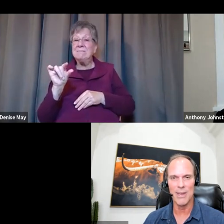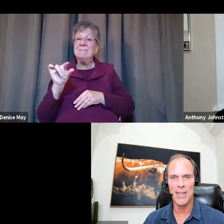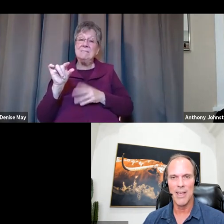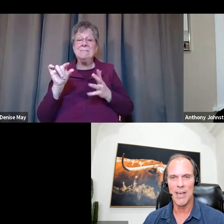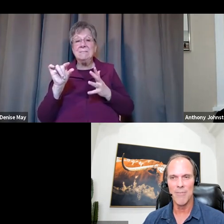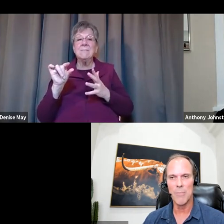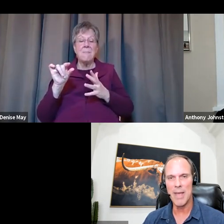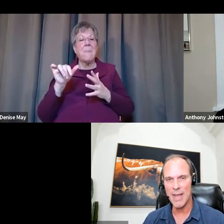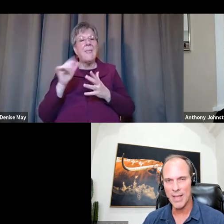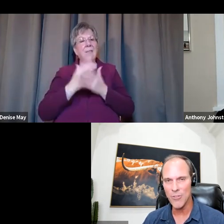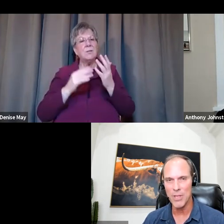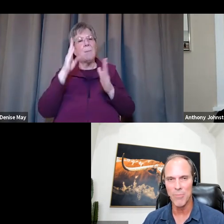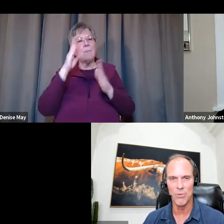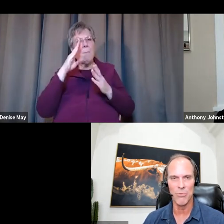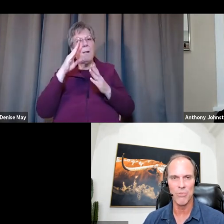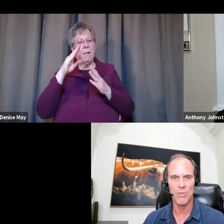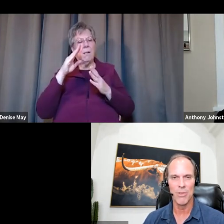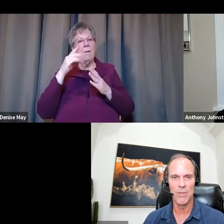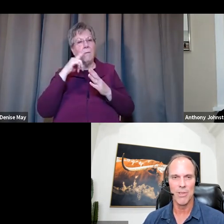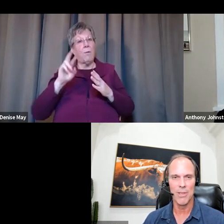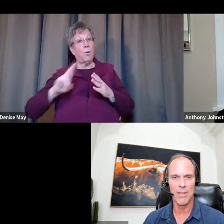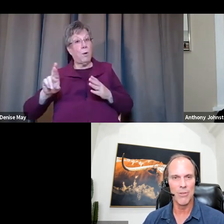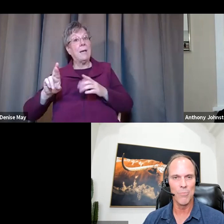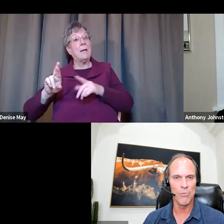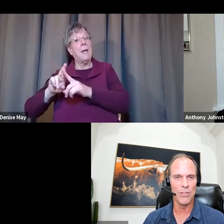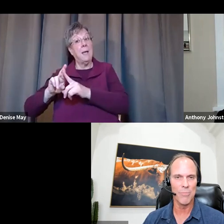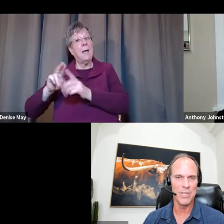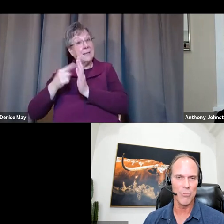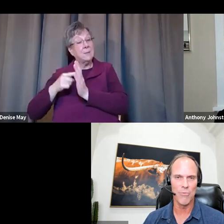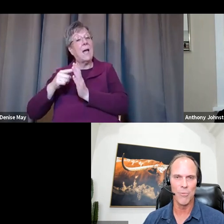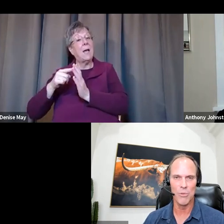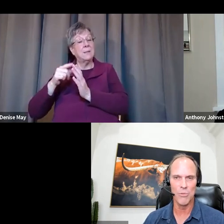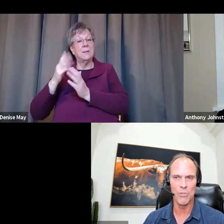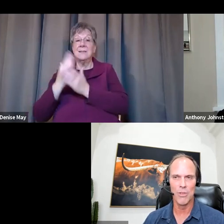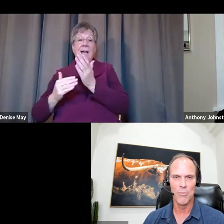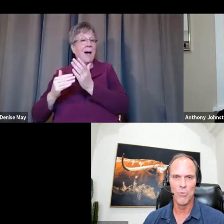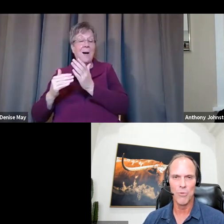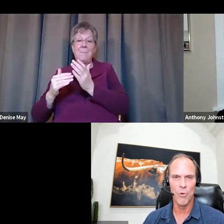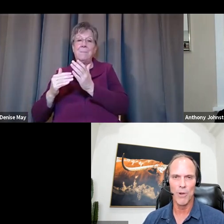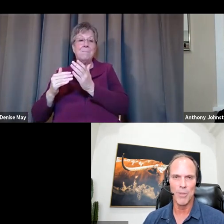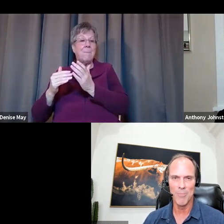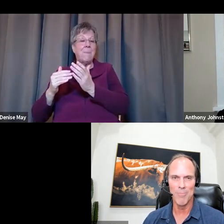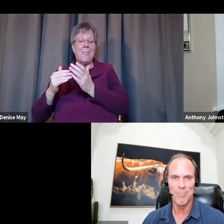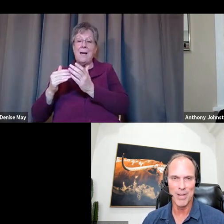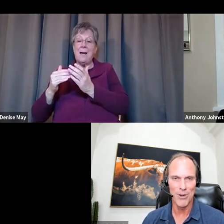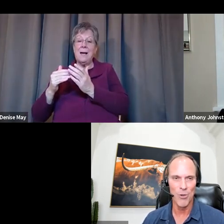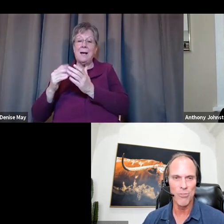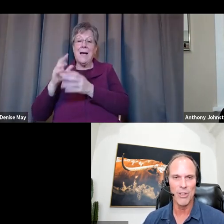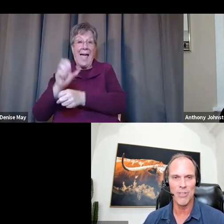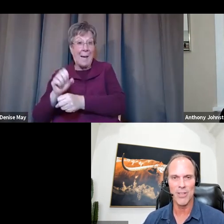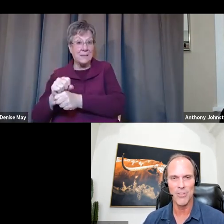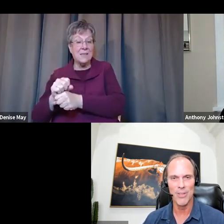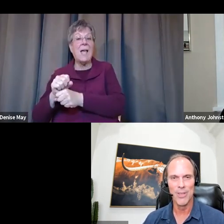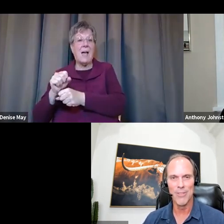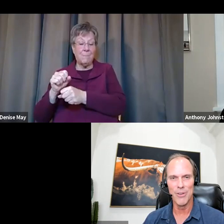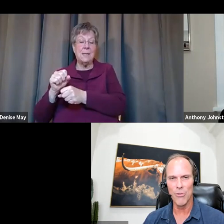practices that have in the past been abused and could present the potential for abuse moving forward. I mean, my current home